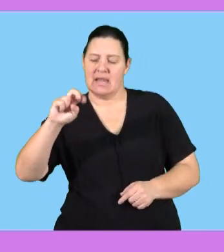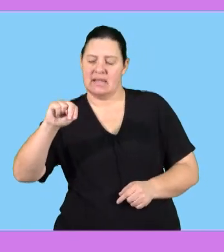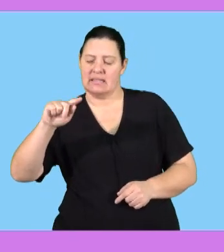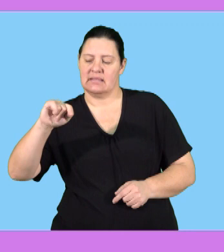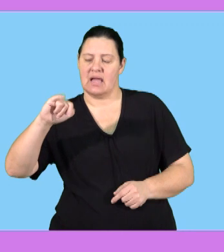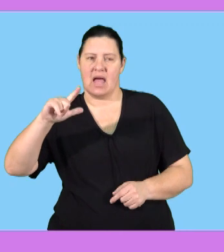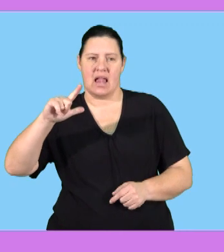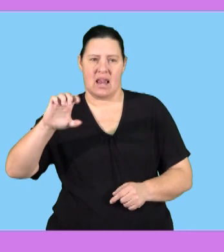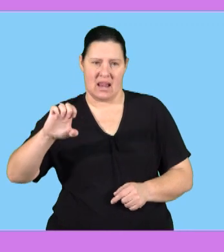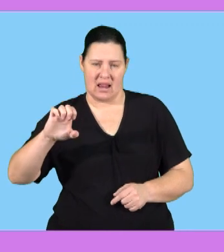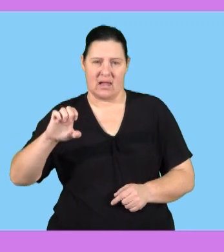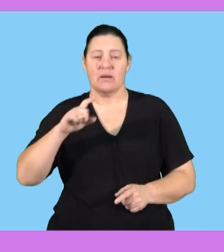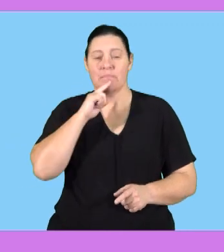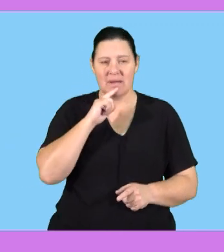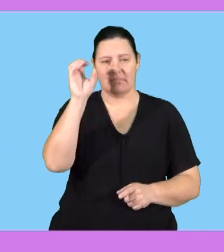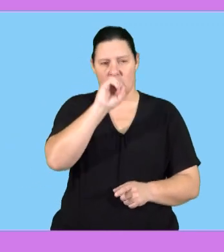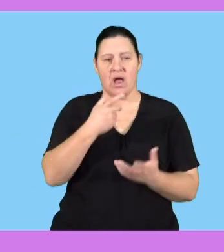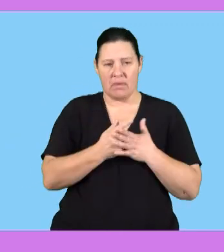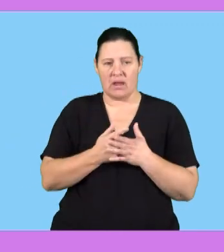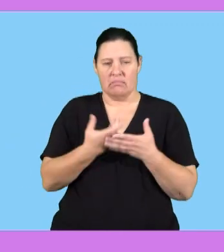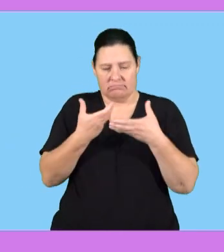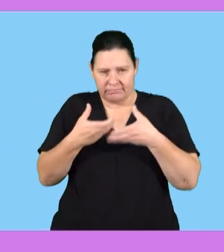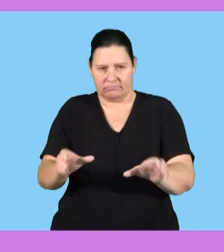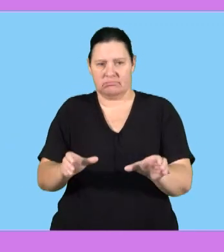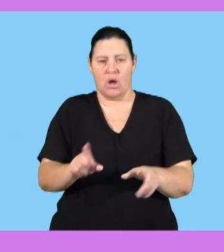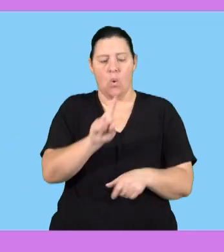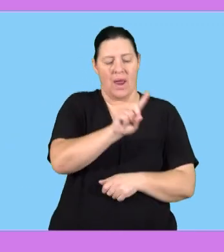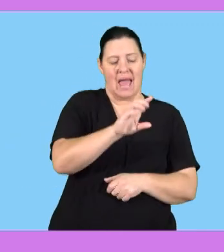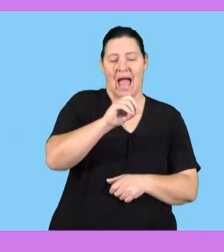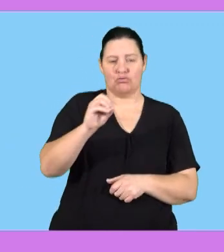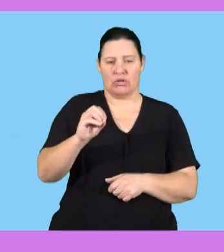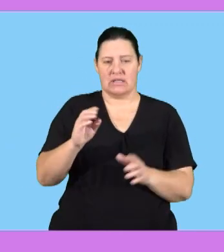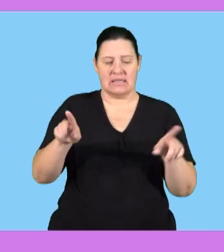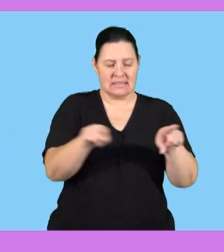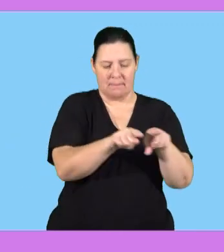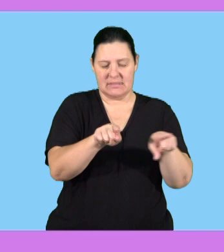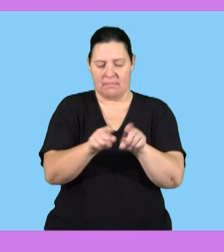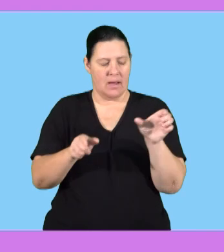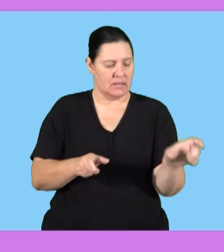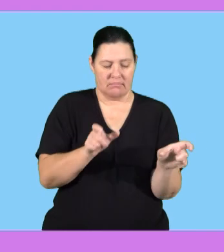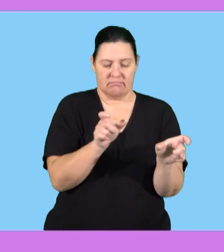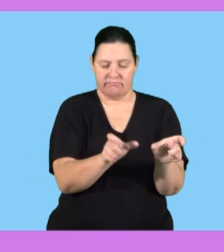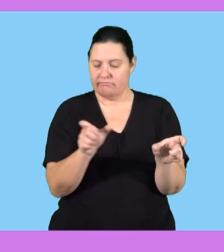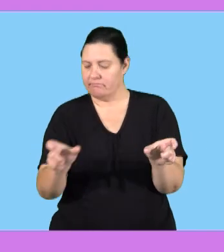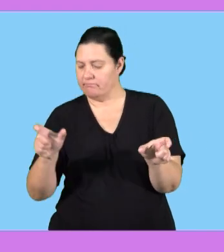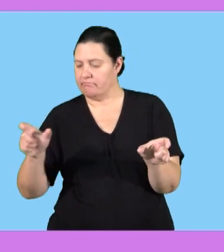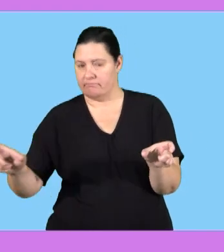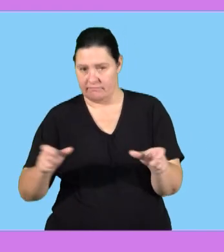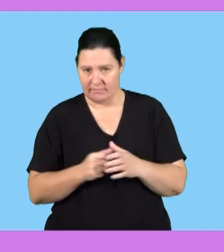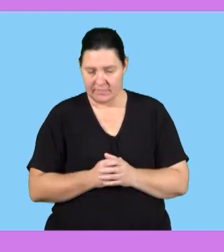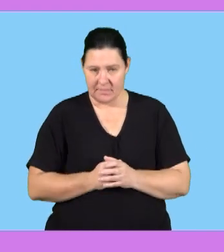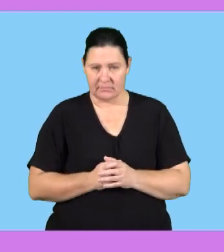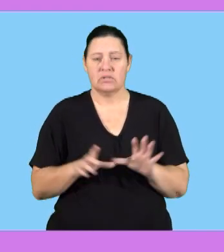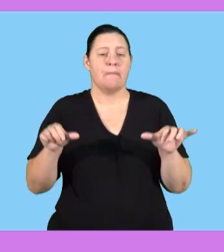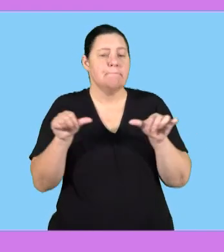important, percentiles divide our data set in 100 equal parts. Important to note that. Then it